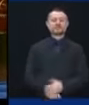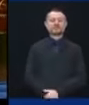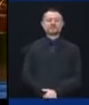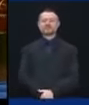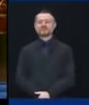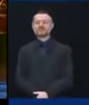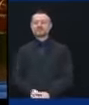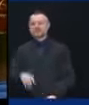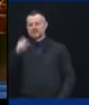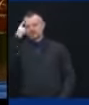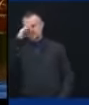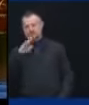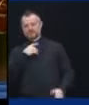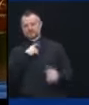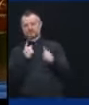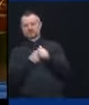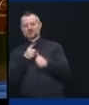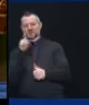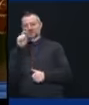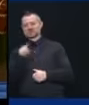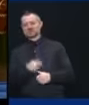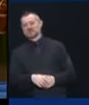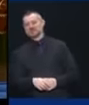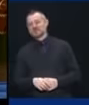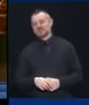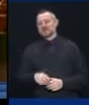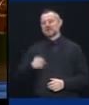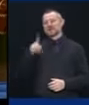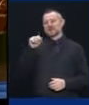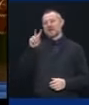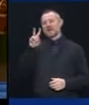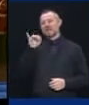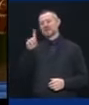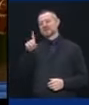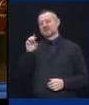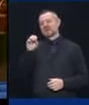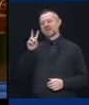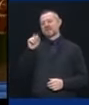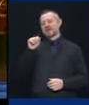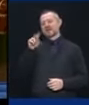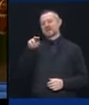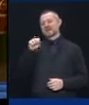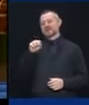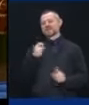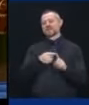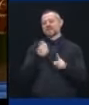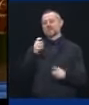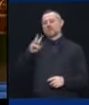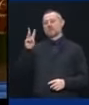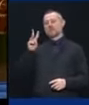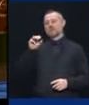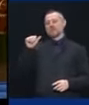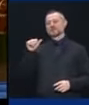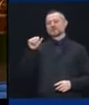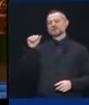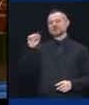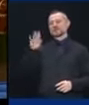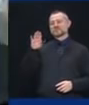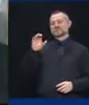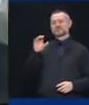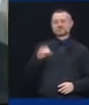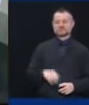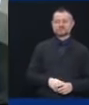Governor, your first question comes from David Evans of WABC. David, your line is now open. Please unmute your microphone.